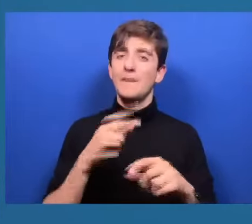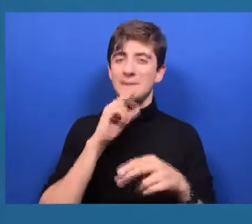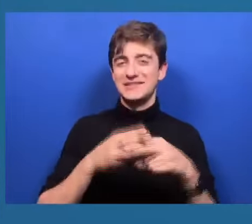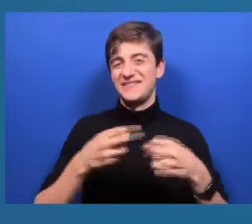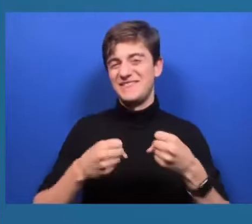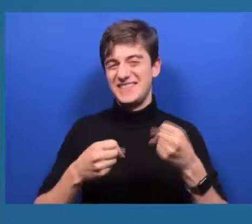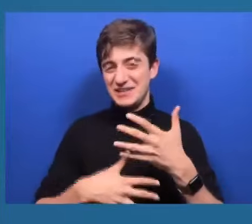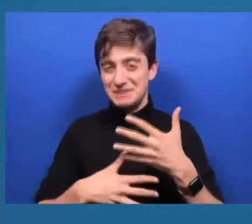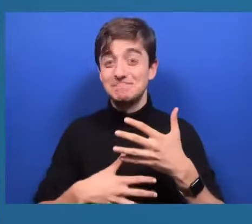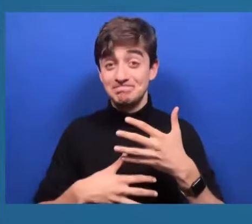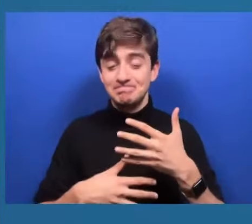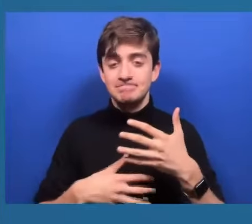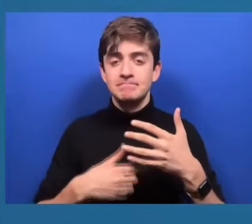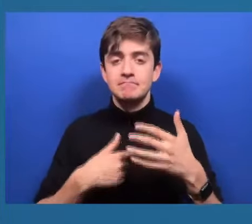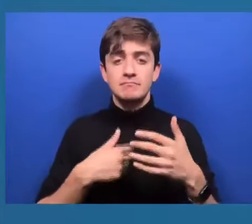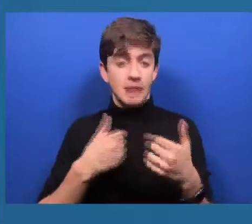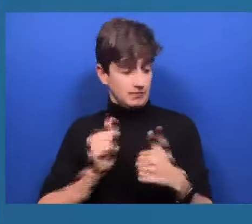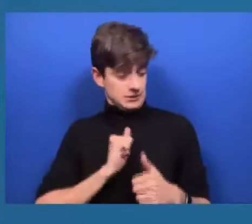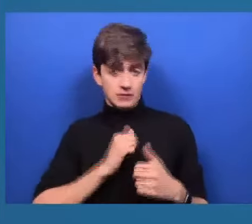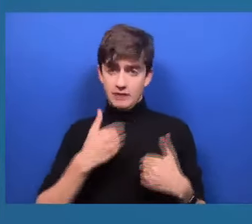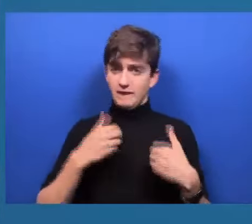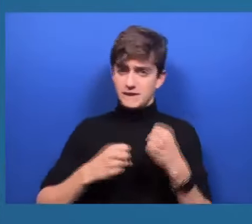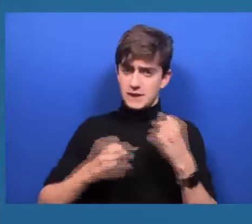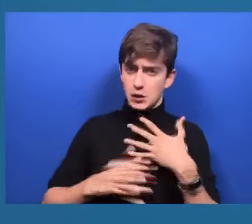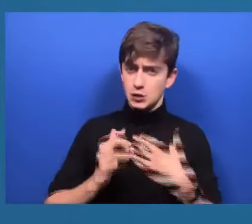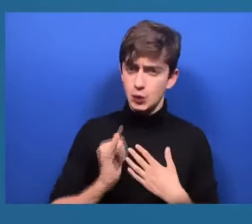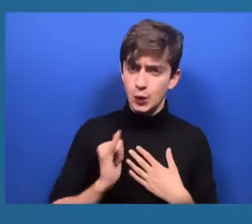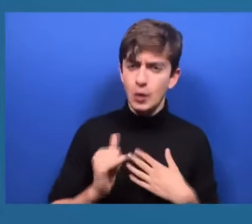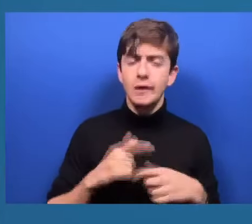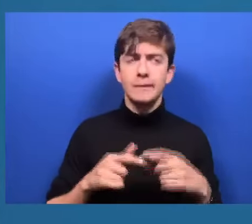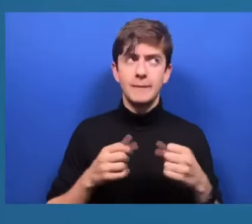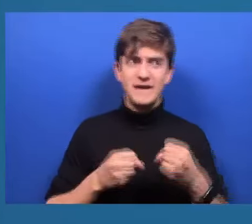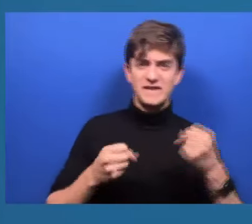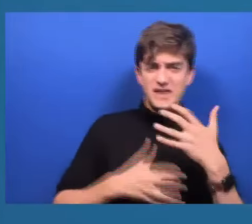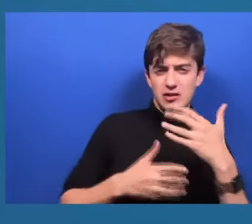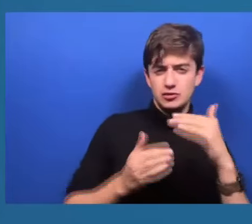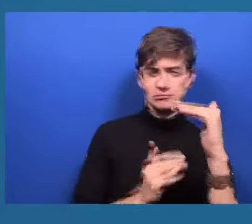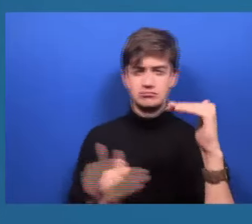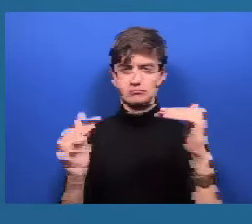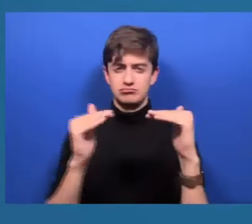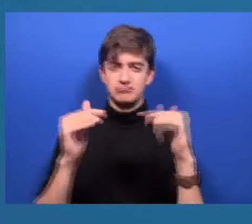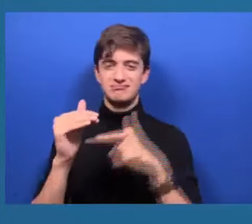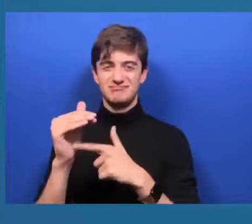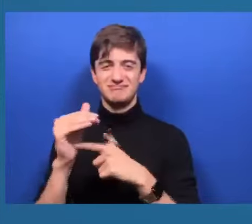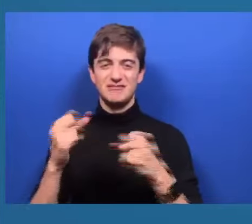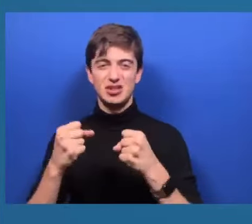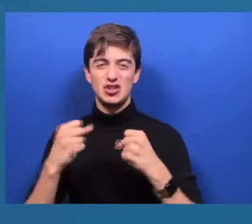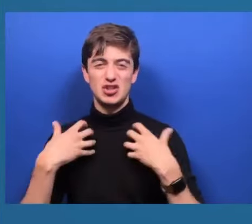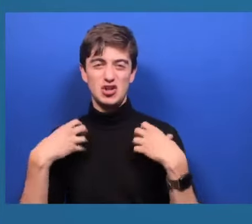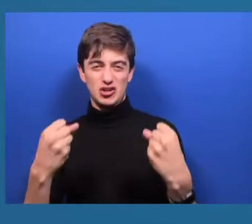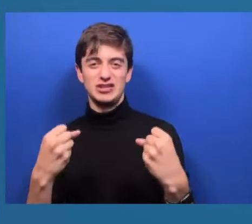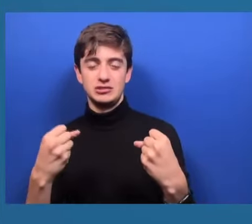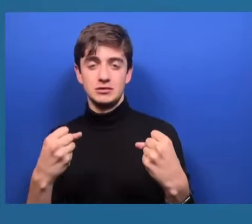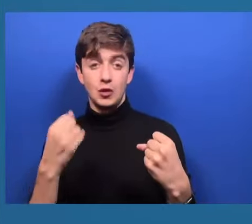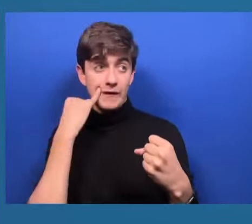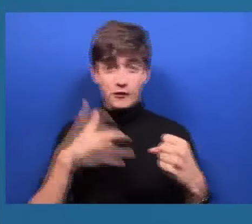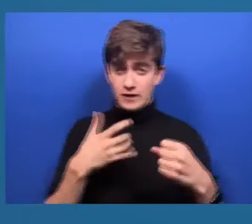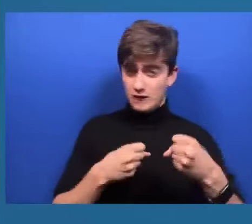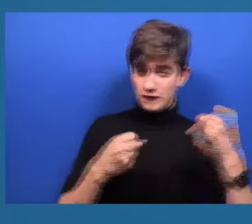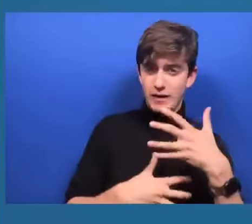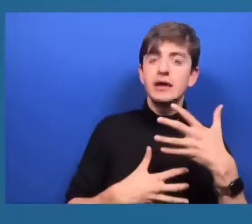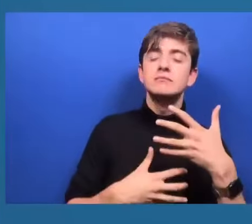match that fear with courage. And so I want you, those who are even feeling afraid, that we have to have courage in